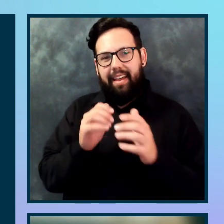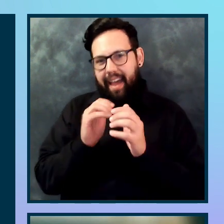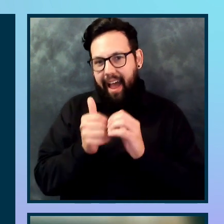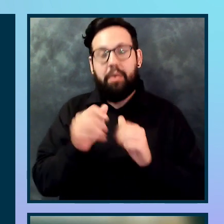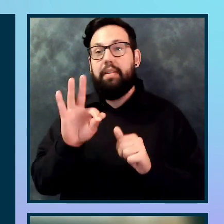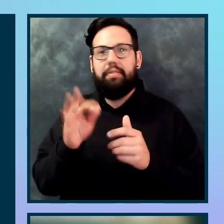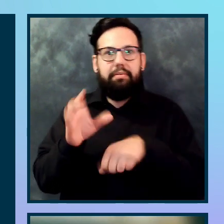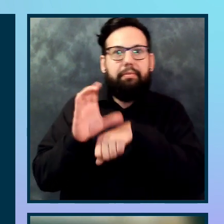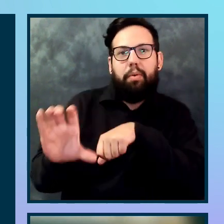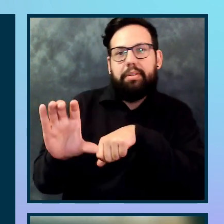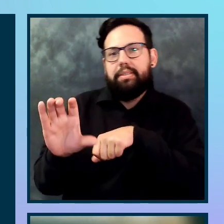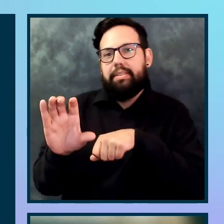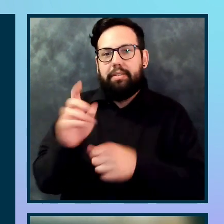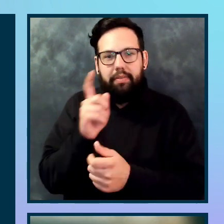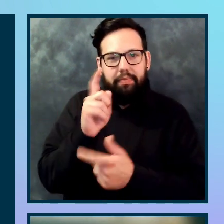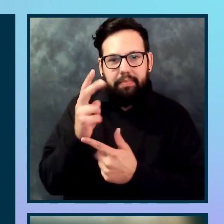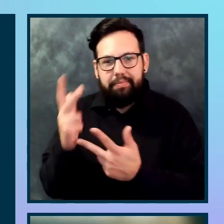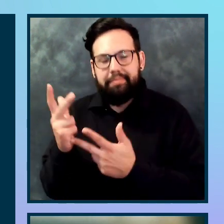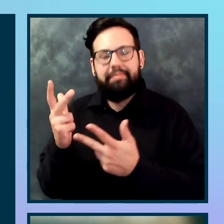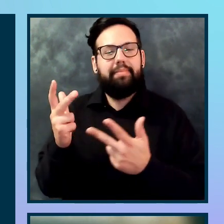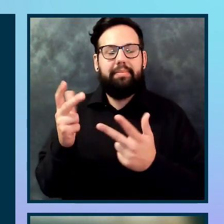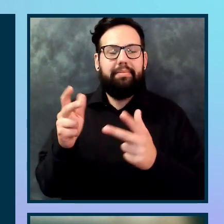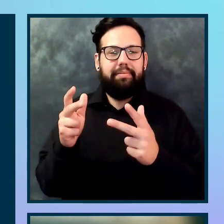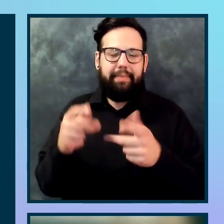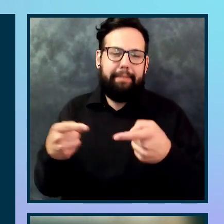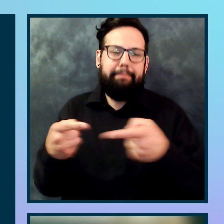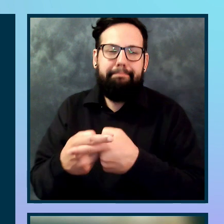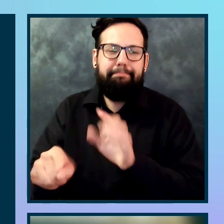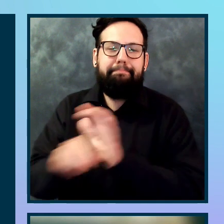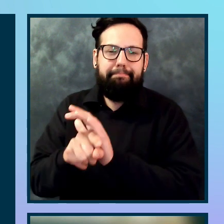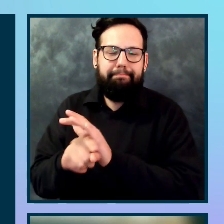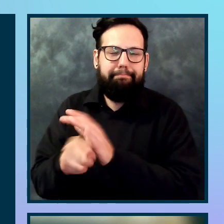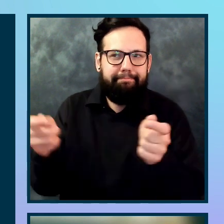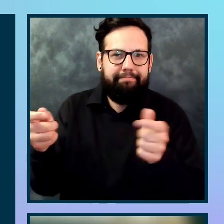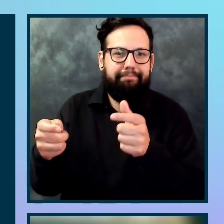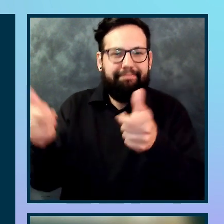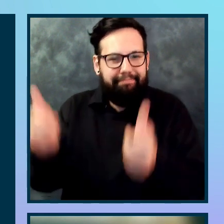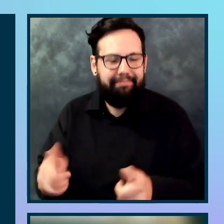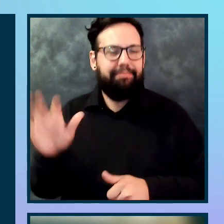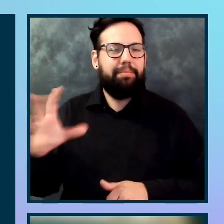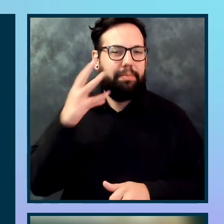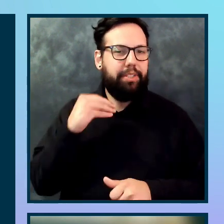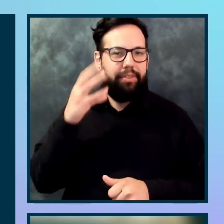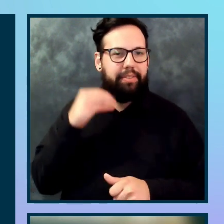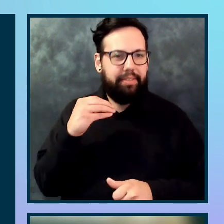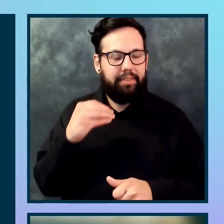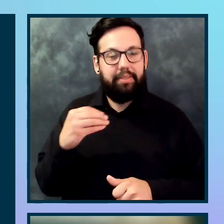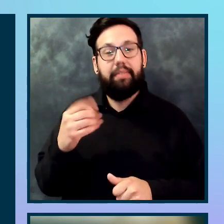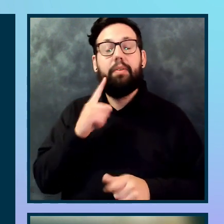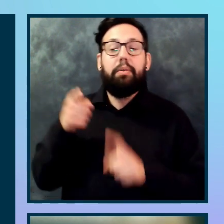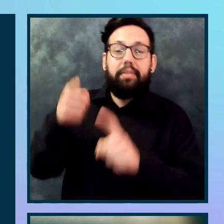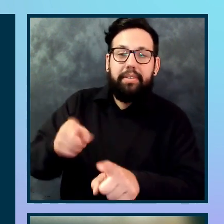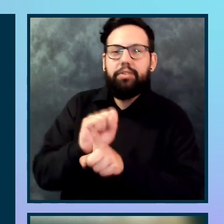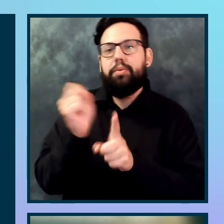you. Might seem like a good solution, but some situations, there's better things available that you can